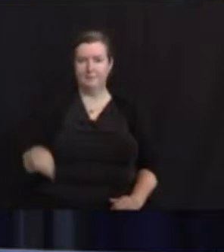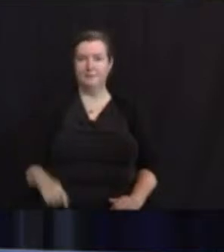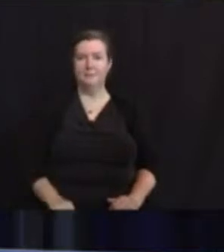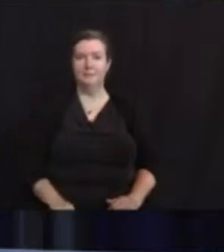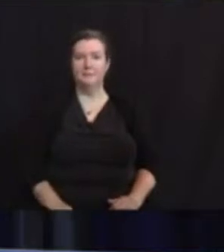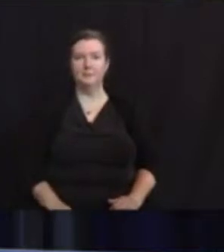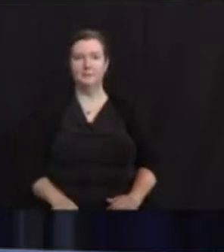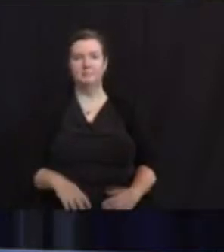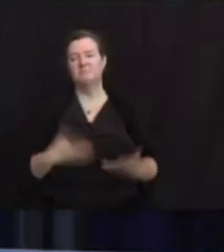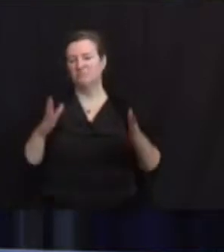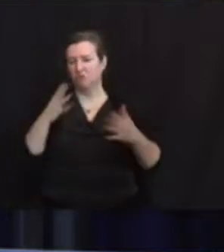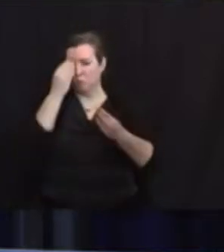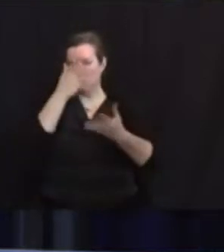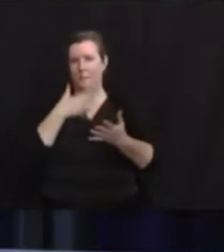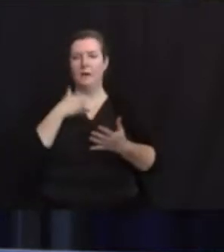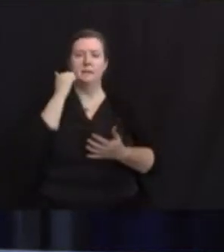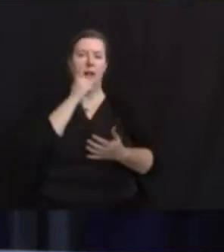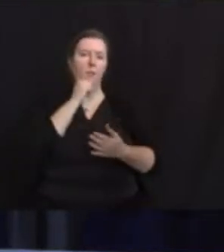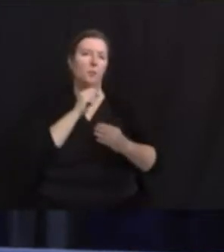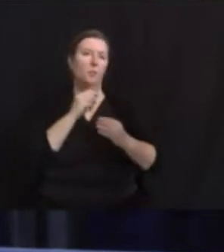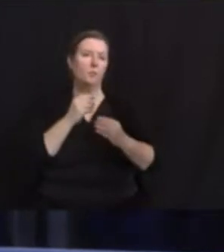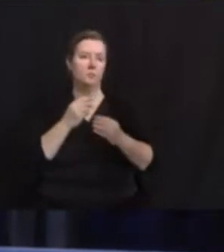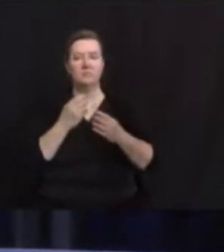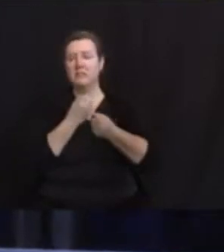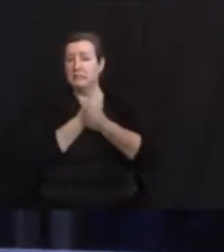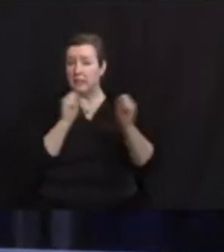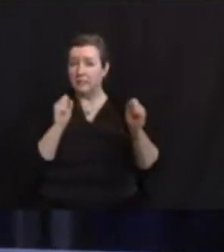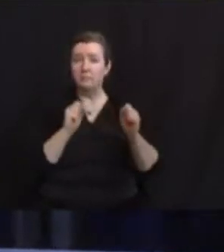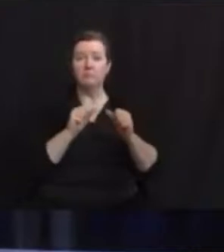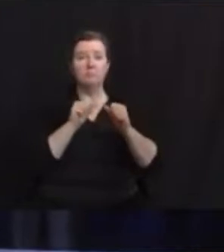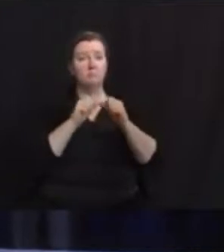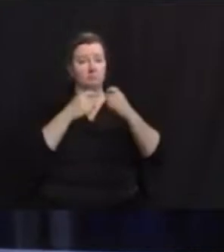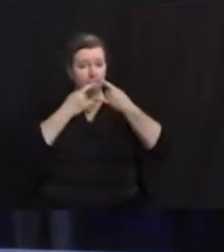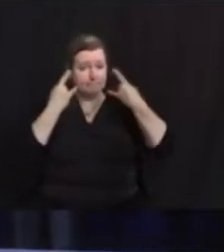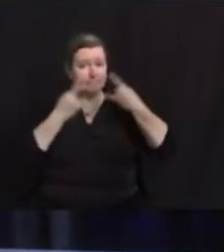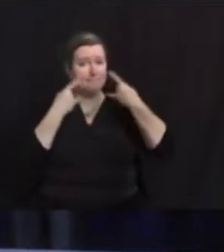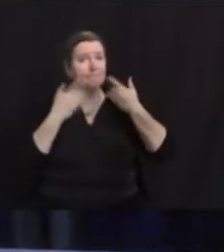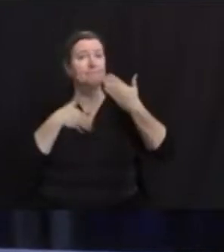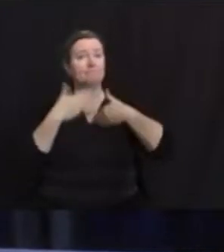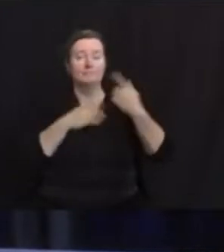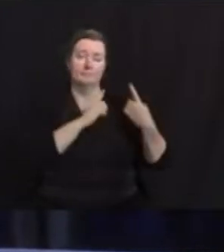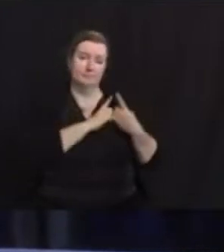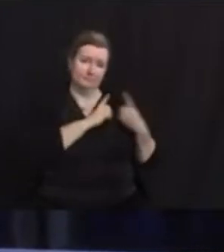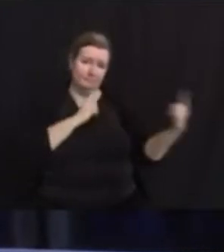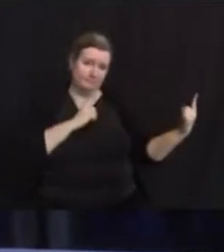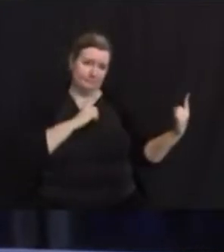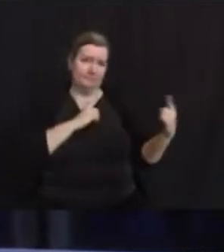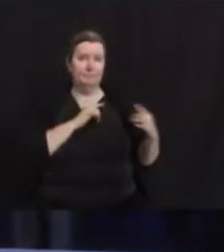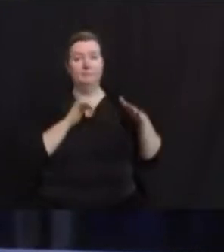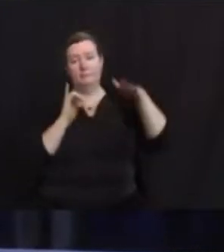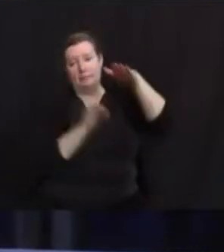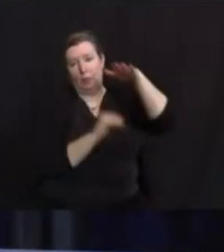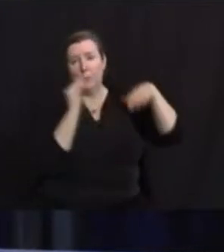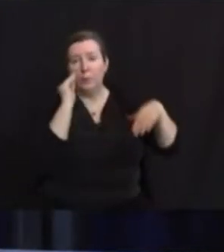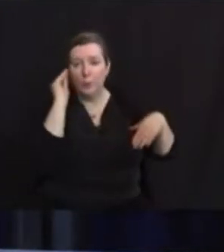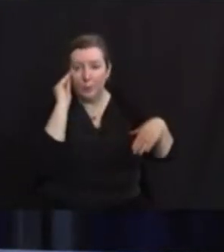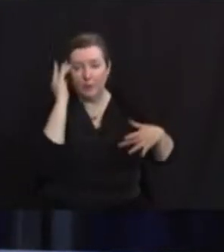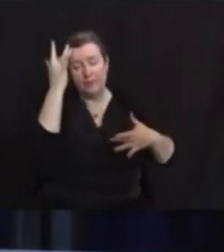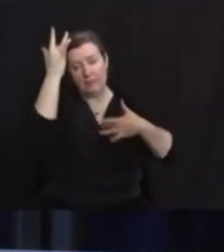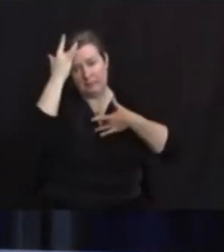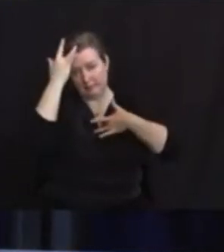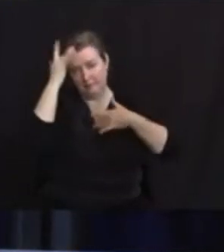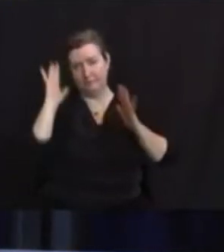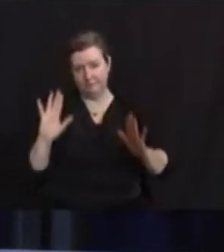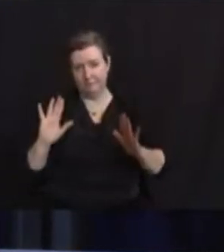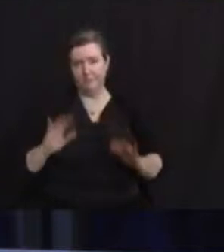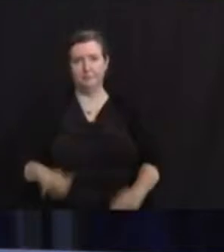concludes our daily report. Stay safe, continue to mask up, social distance, stay home when you're sick, get tested,